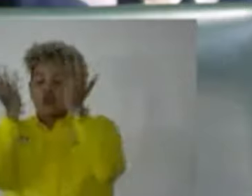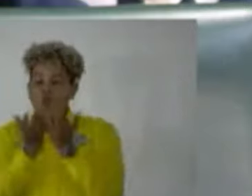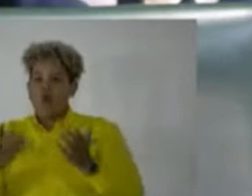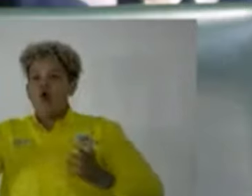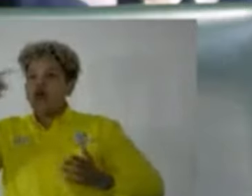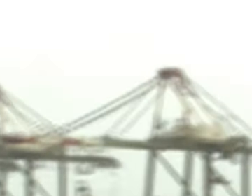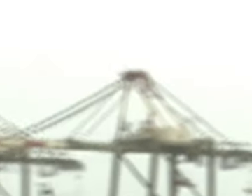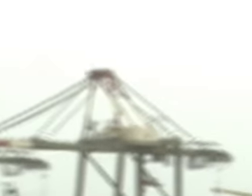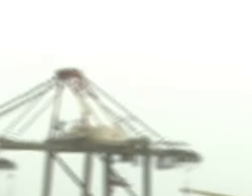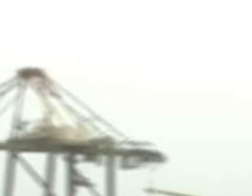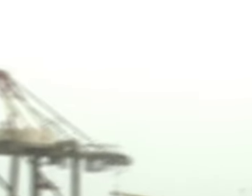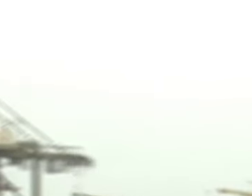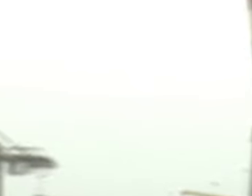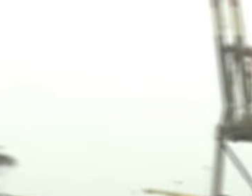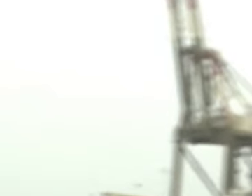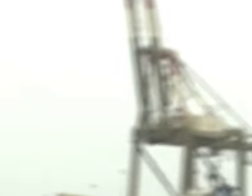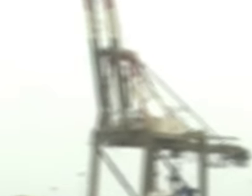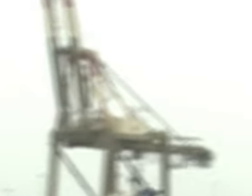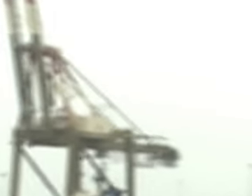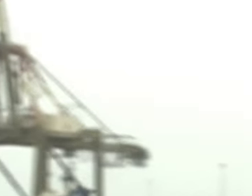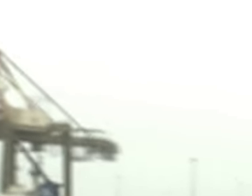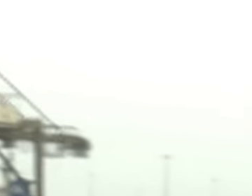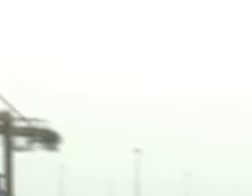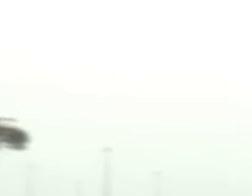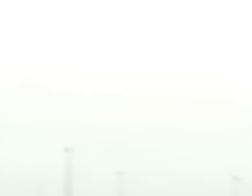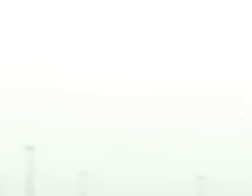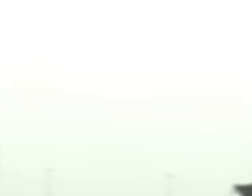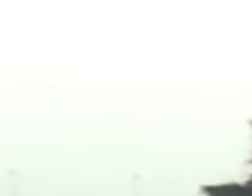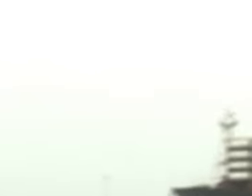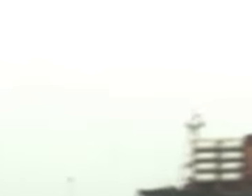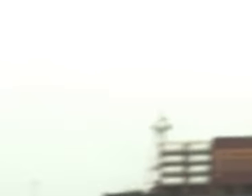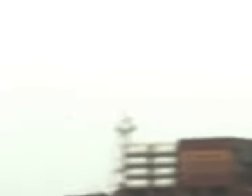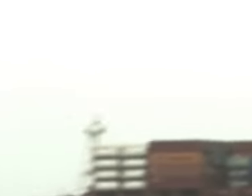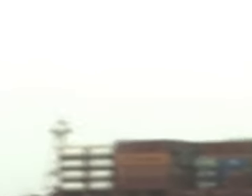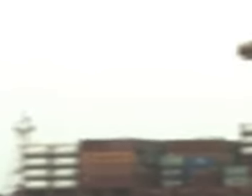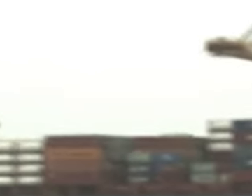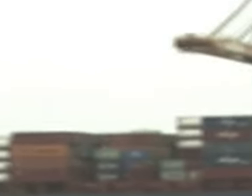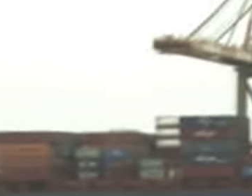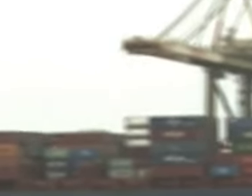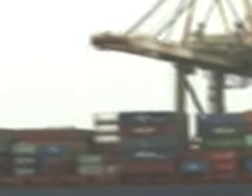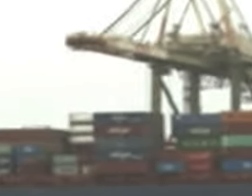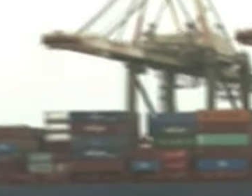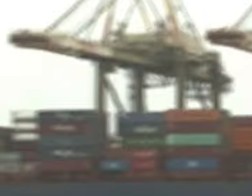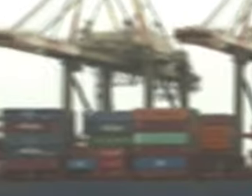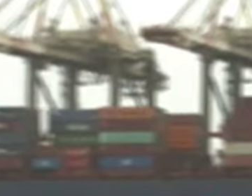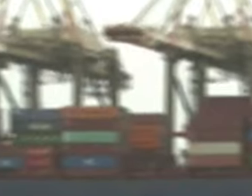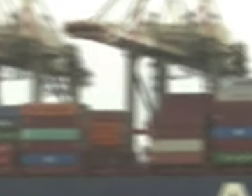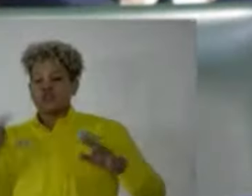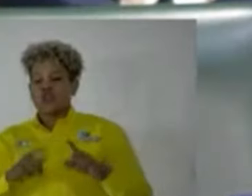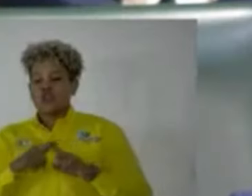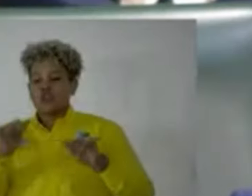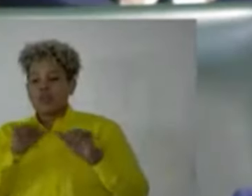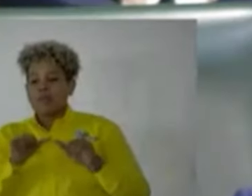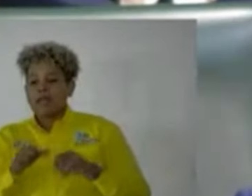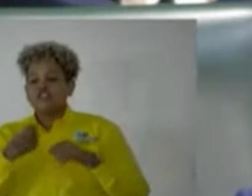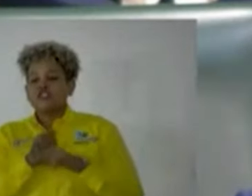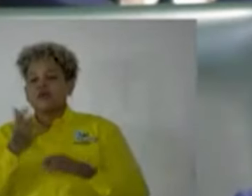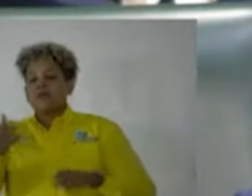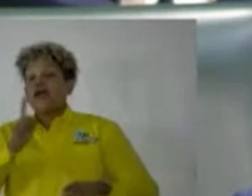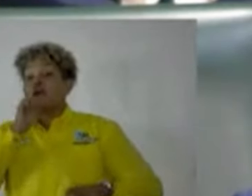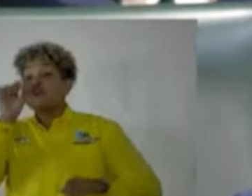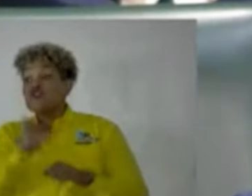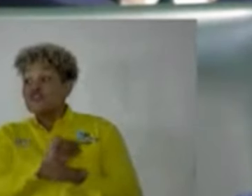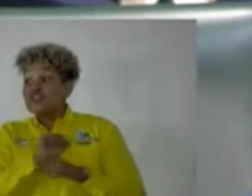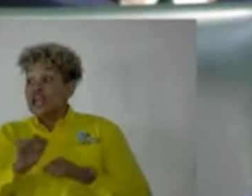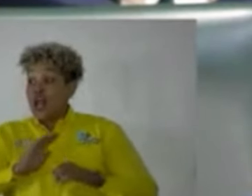based on international trade rules, Jamaica would be blacklisted if the GCT was not removed. Mr. Golding said,